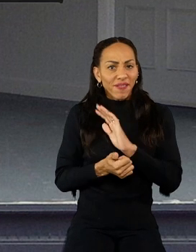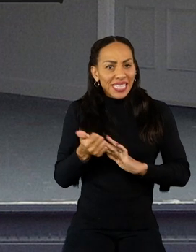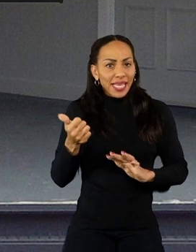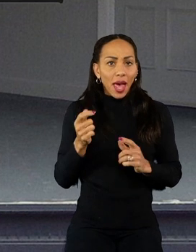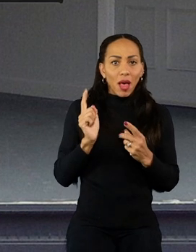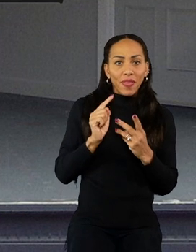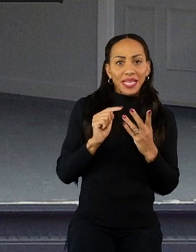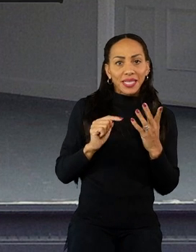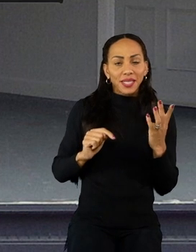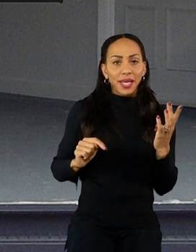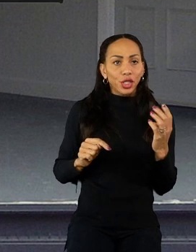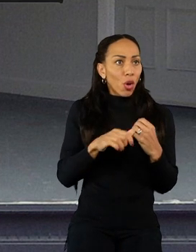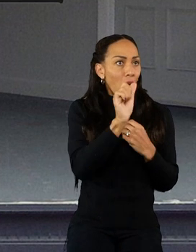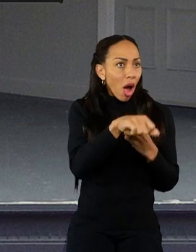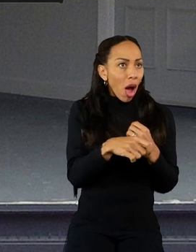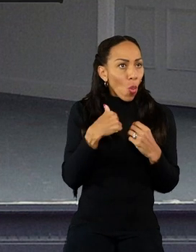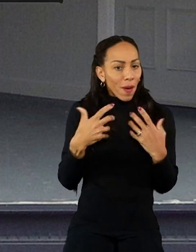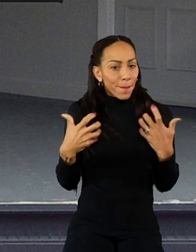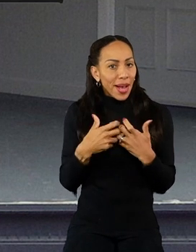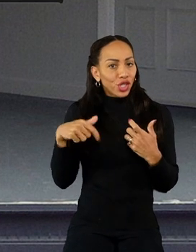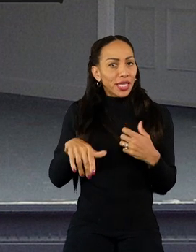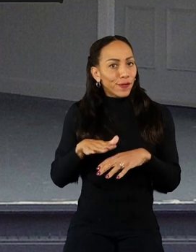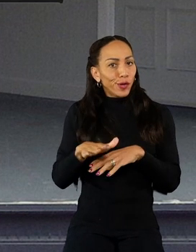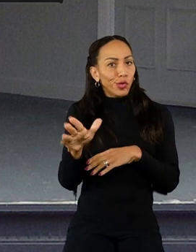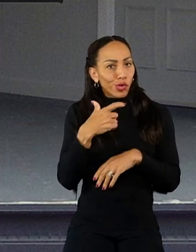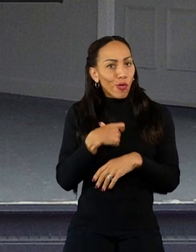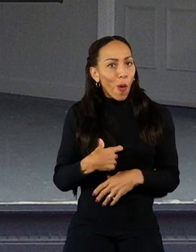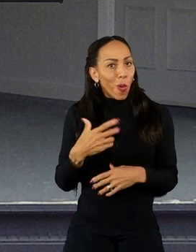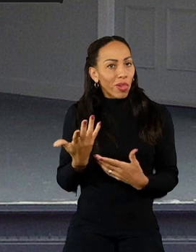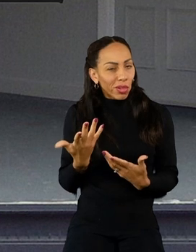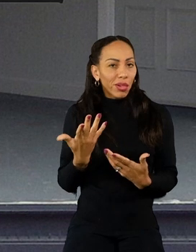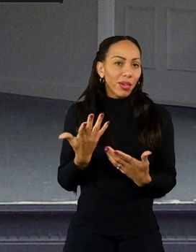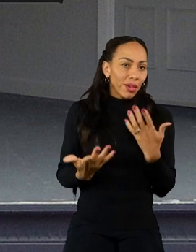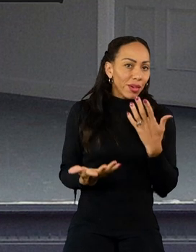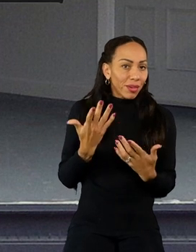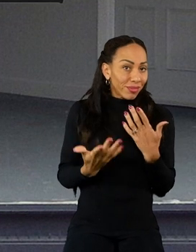do. That's actually a skill that I have, and it's actually